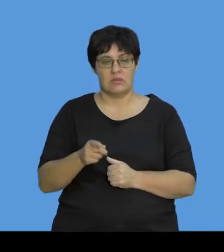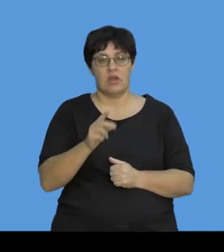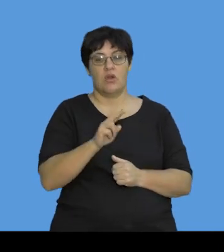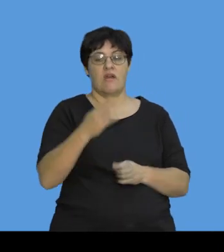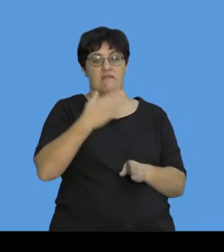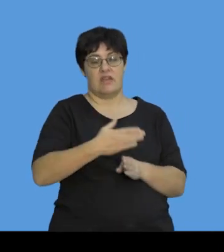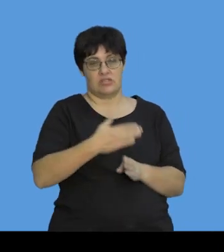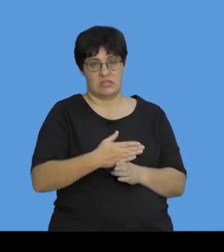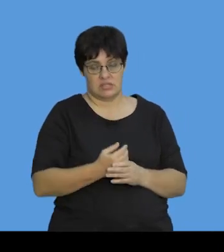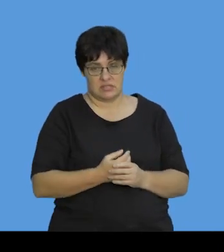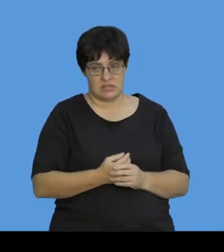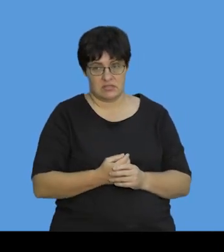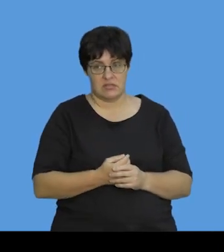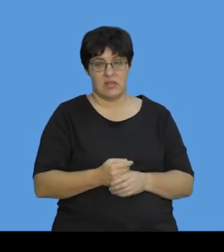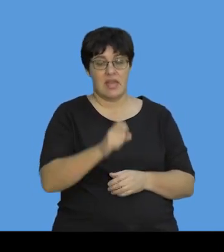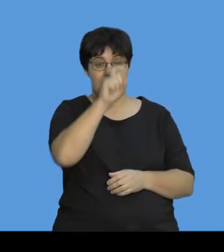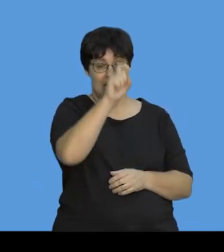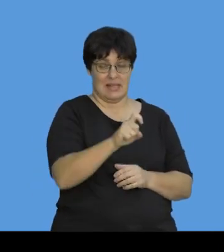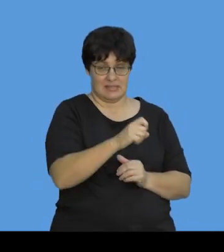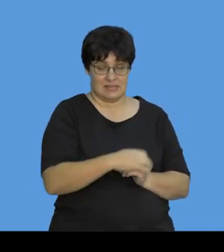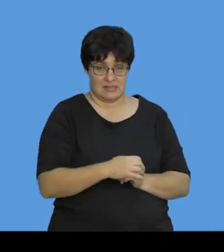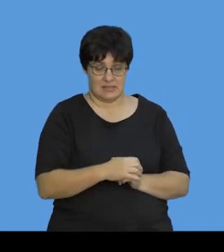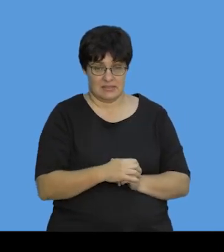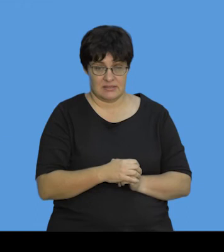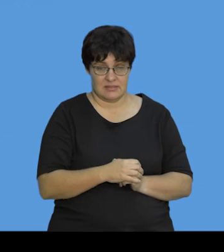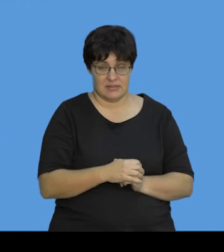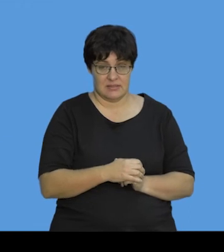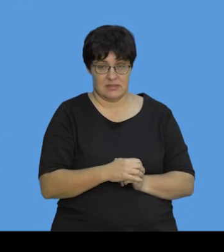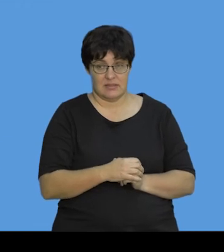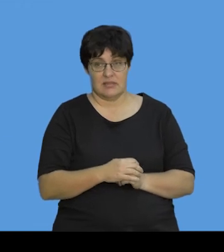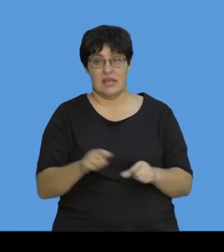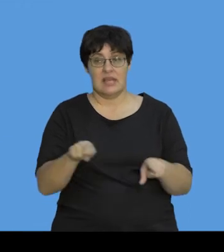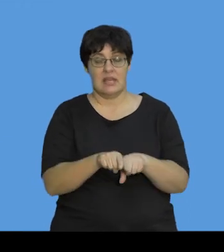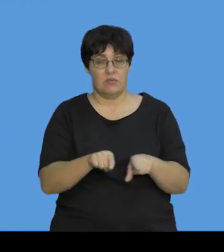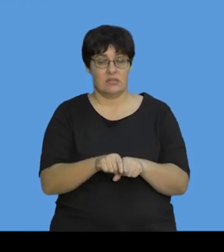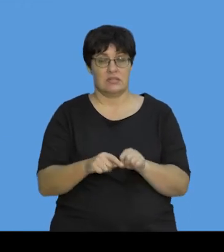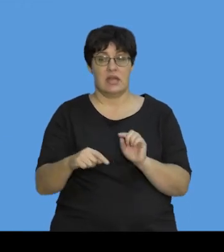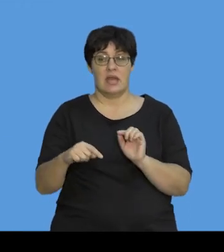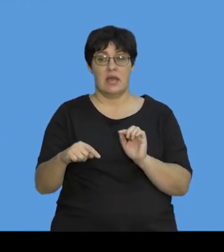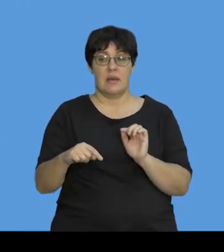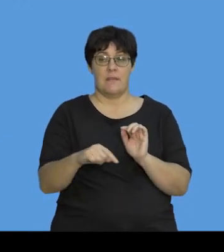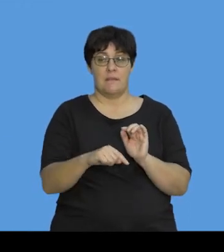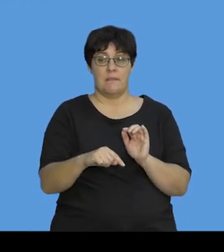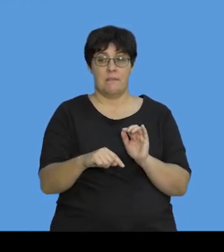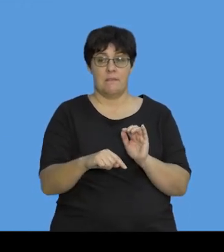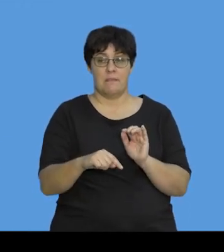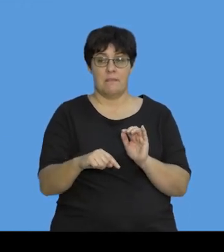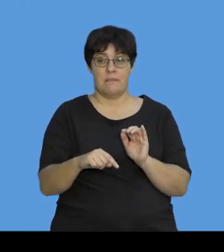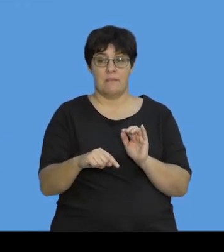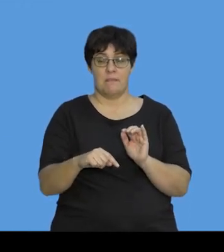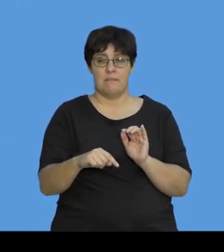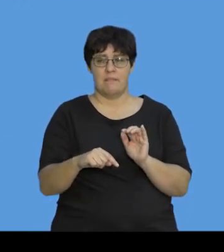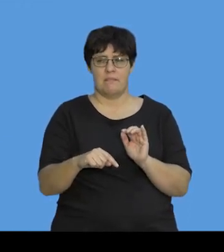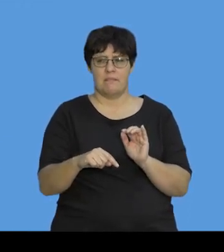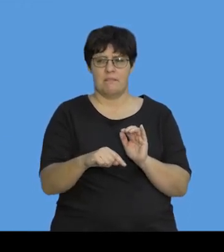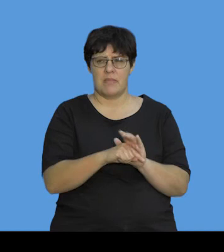function is this, that x would be equal to minus b plus or